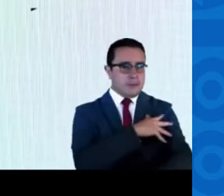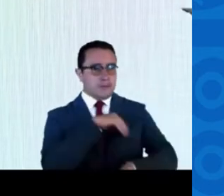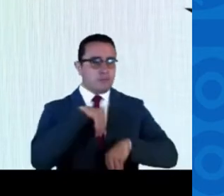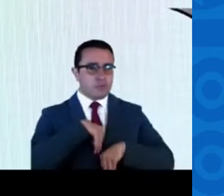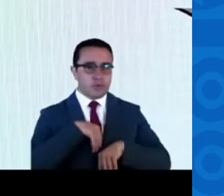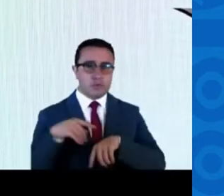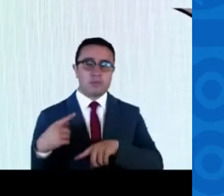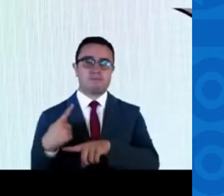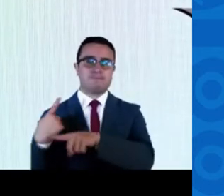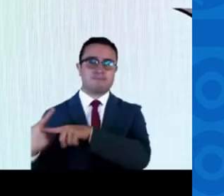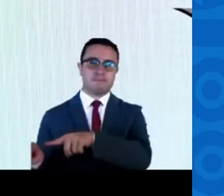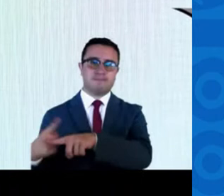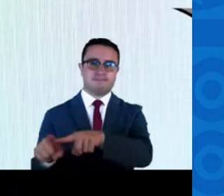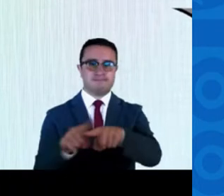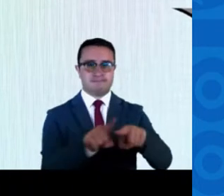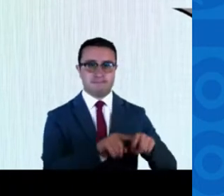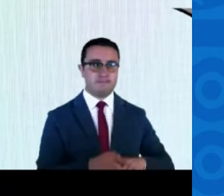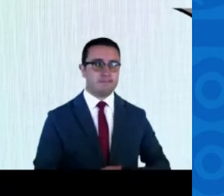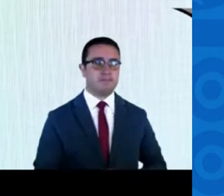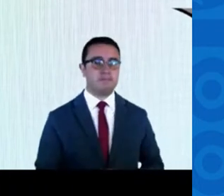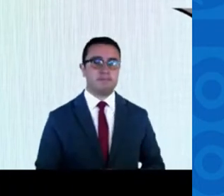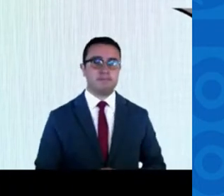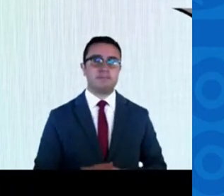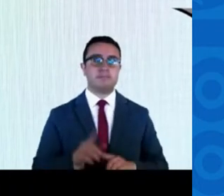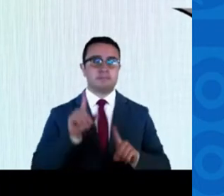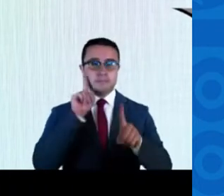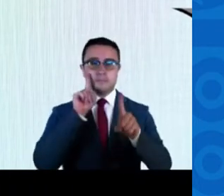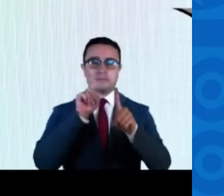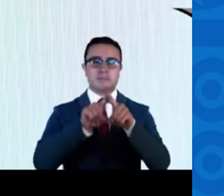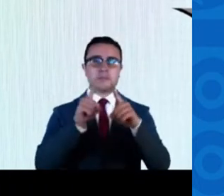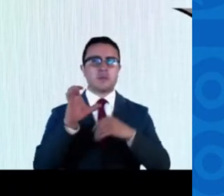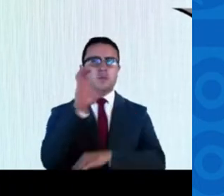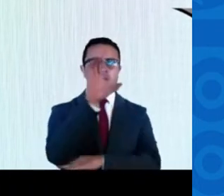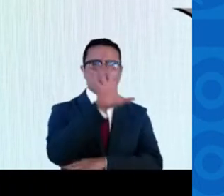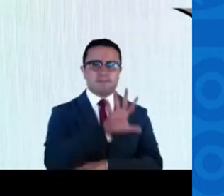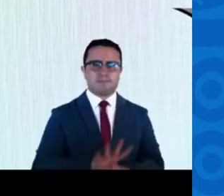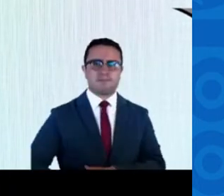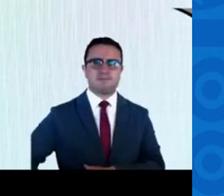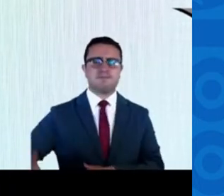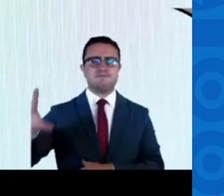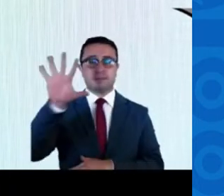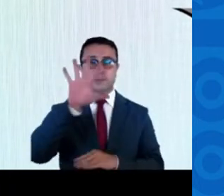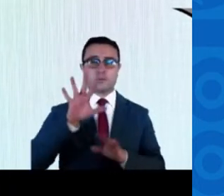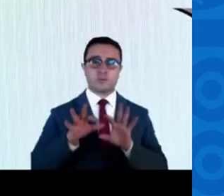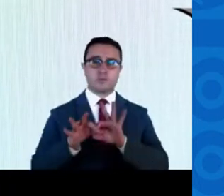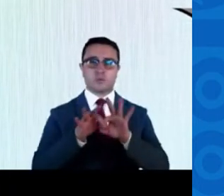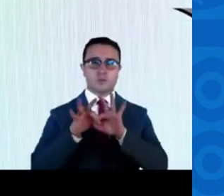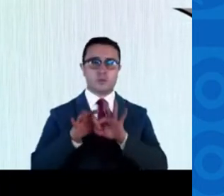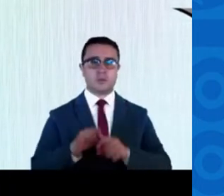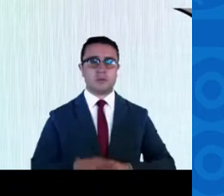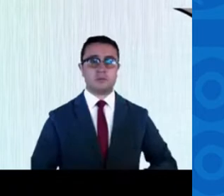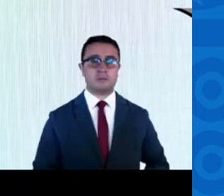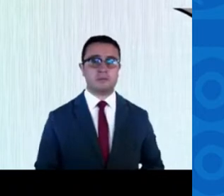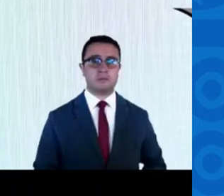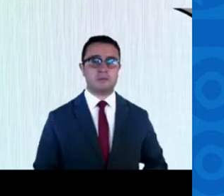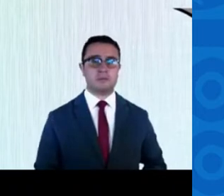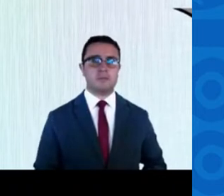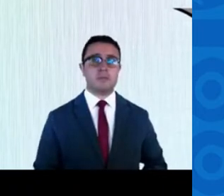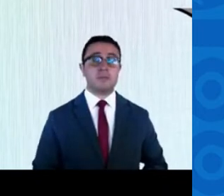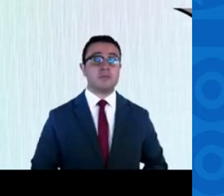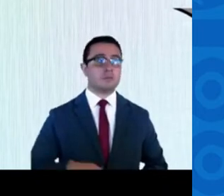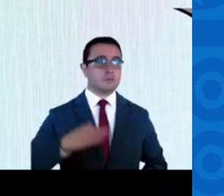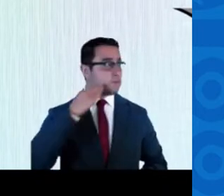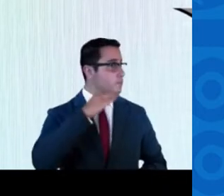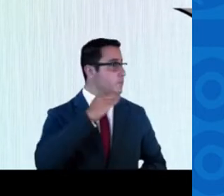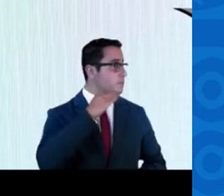all the actors aware so that they so that we could understand how we can each contribute to this great